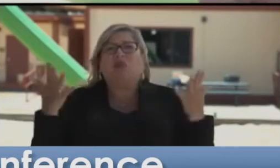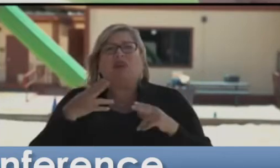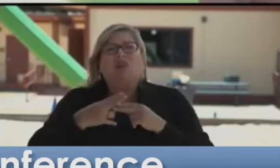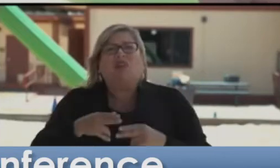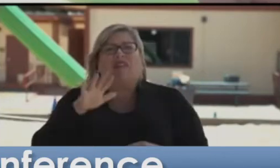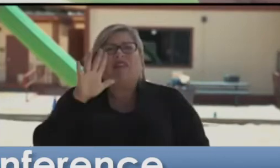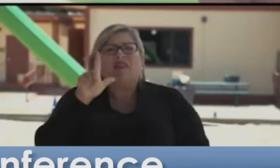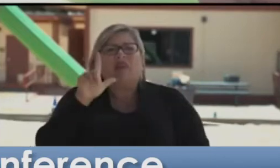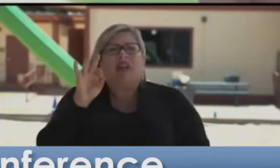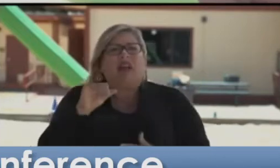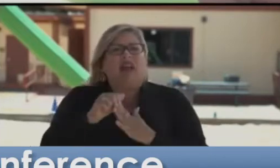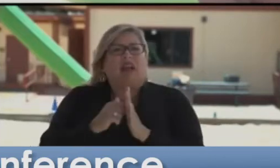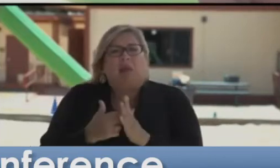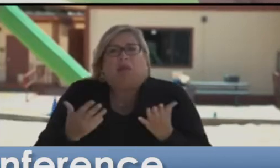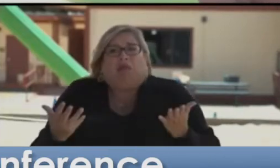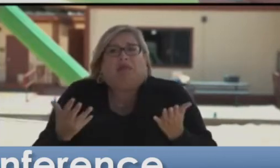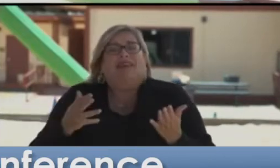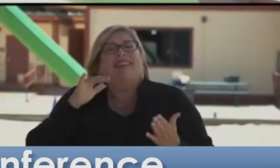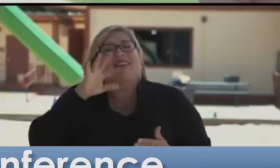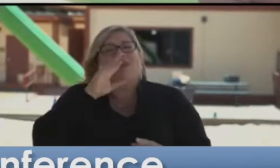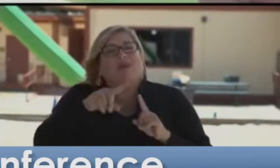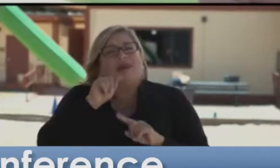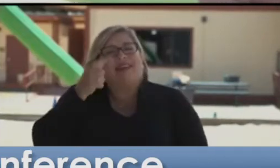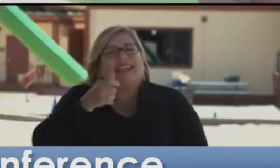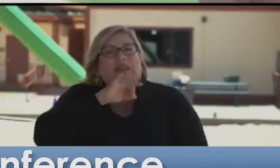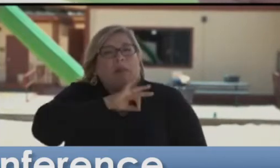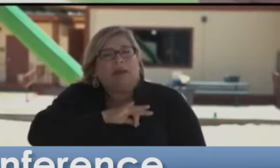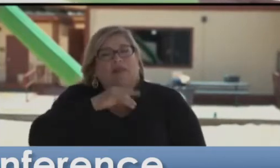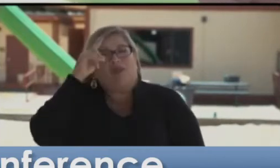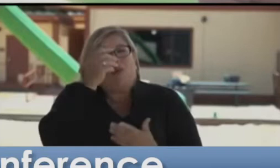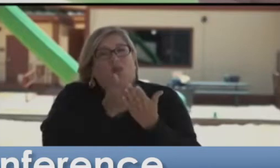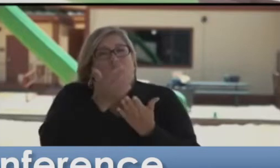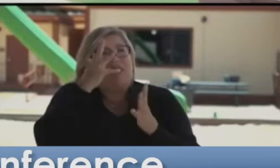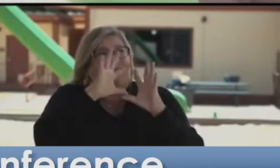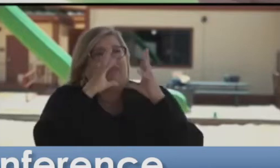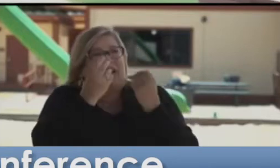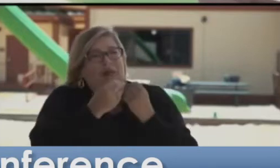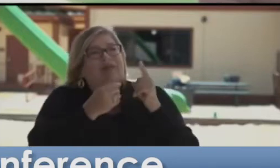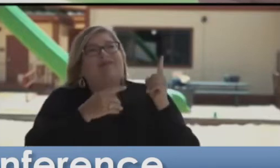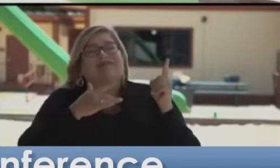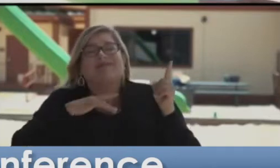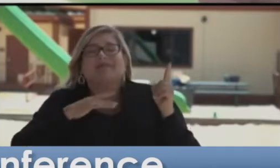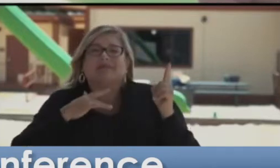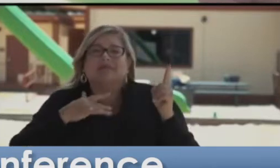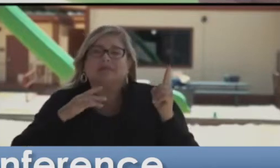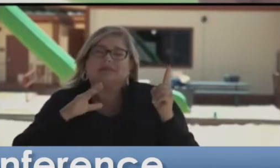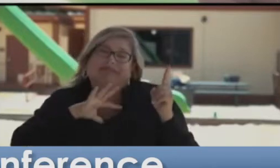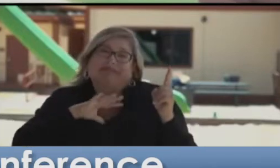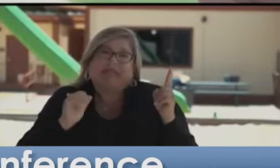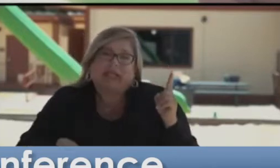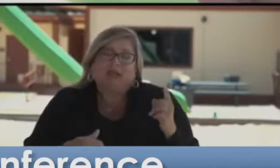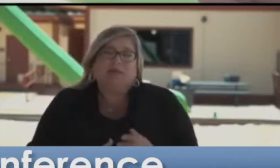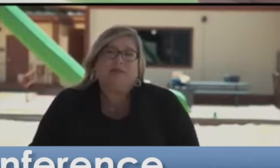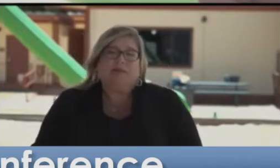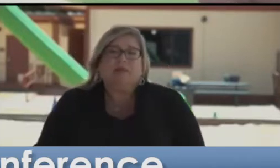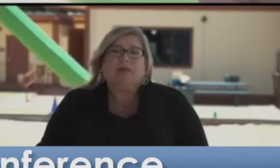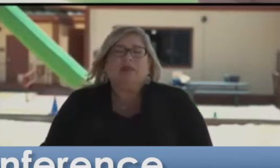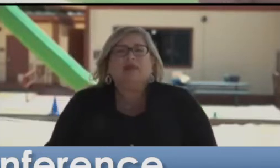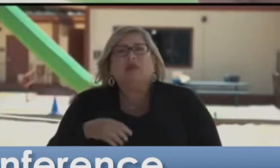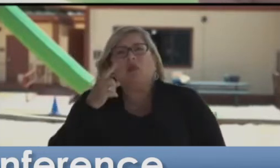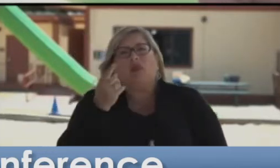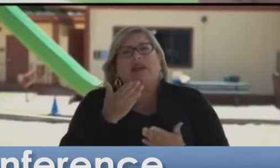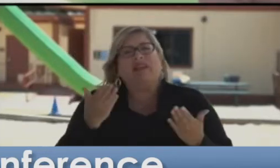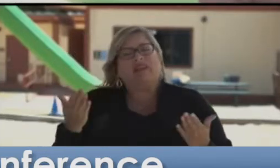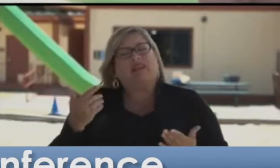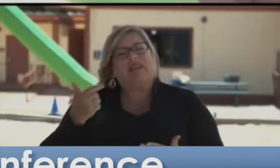account, can never even imagine getting the tax benefits wealthy families are able to get. One of the things I was very proud of as mayor